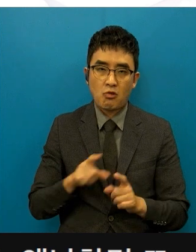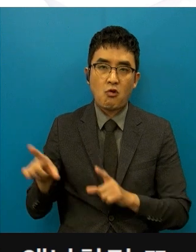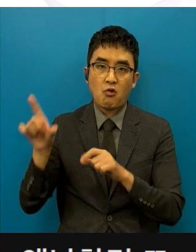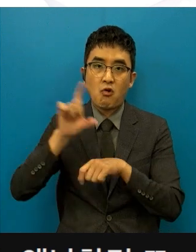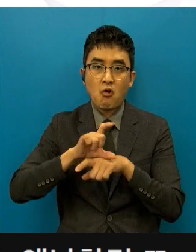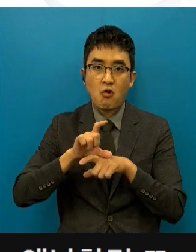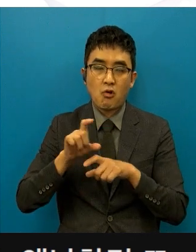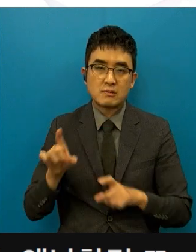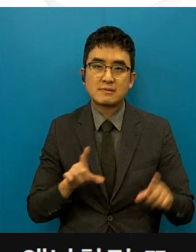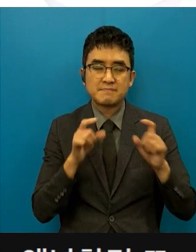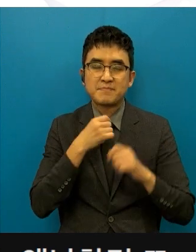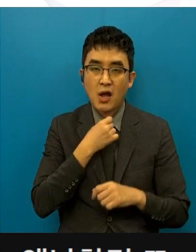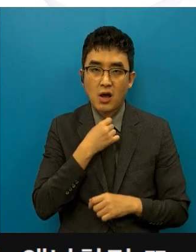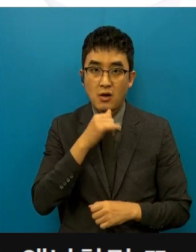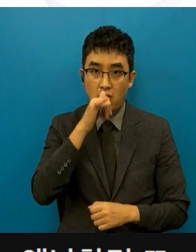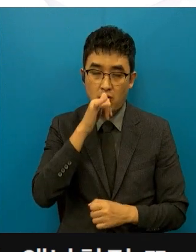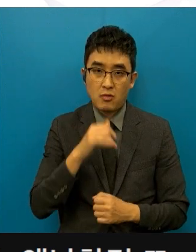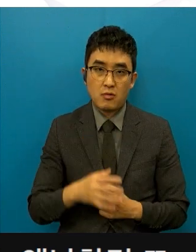which